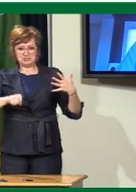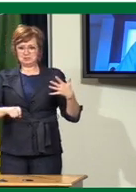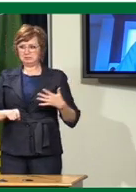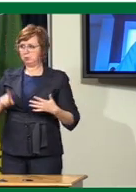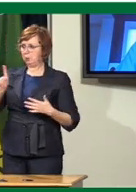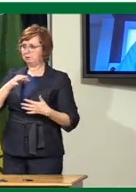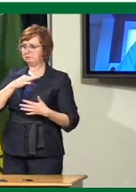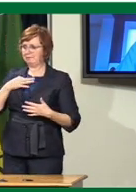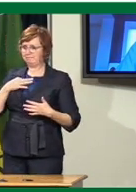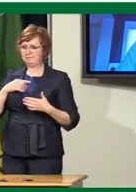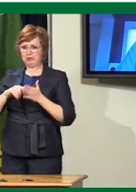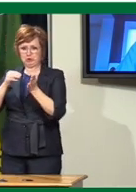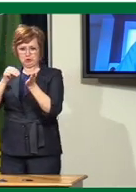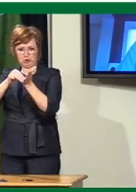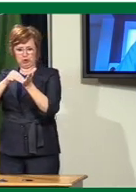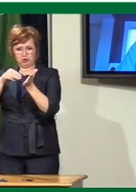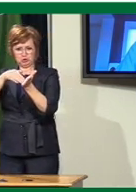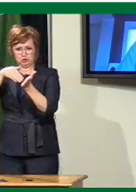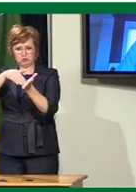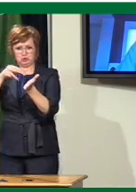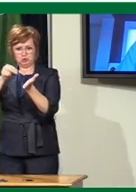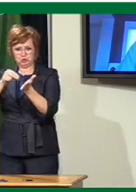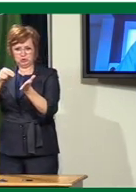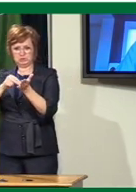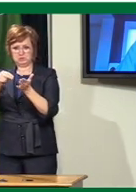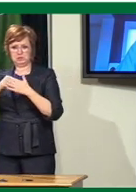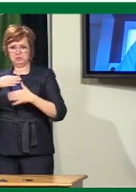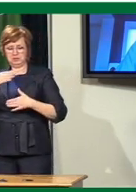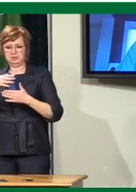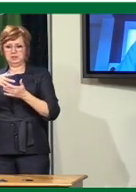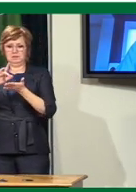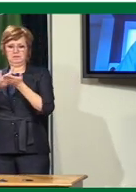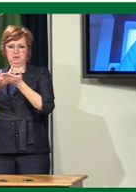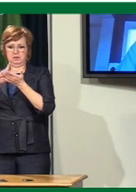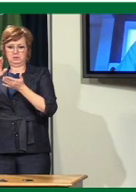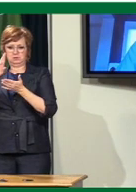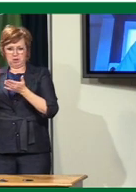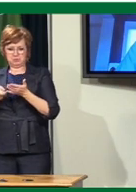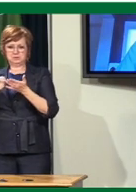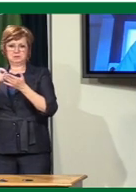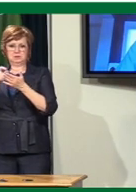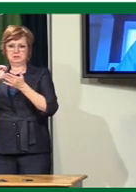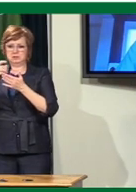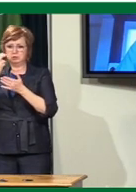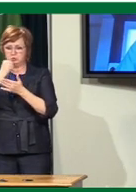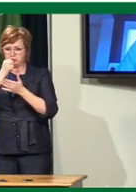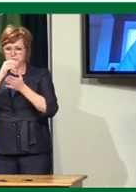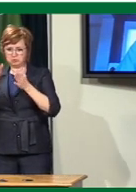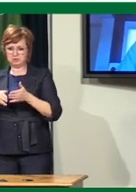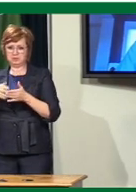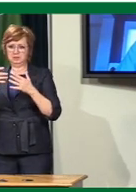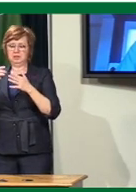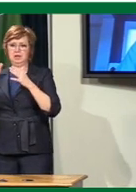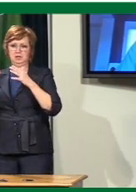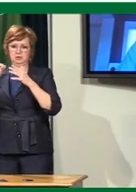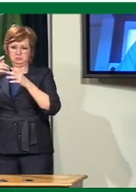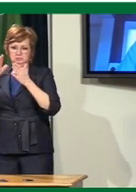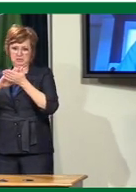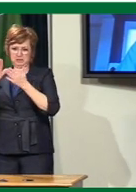need nurses, they need doctors, respiratory therapists, pharmacists, physiotherapists, dietitians, housekeepers, special care